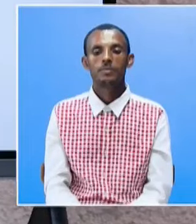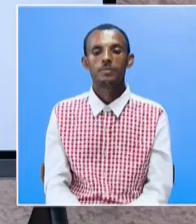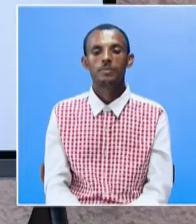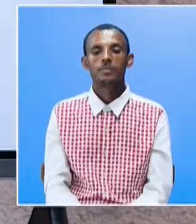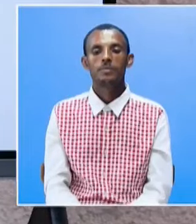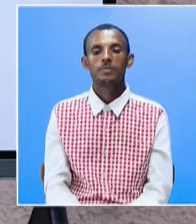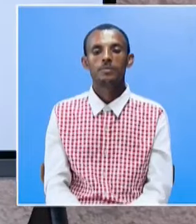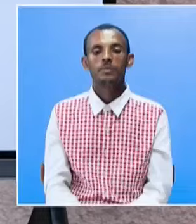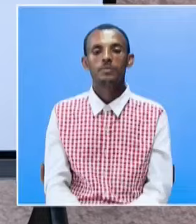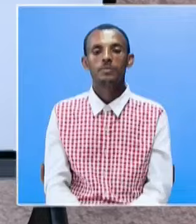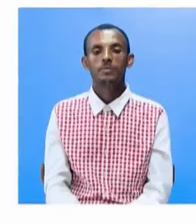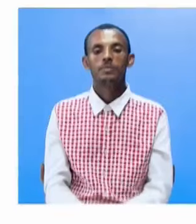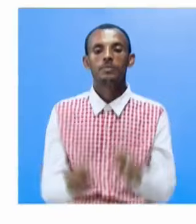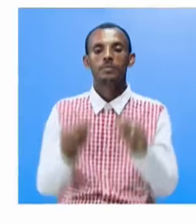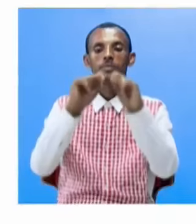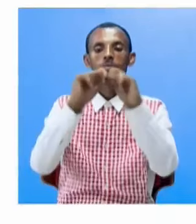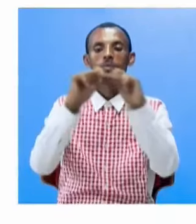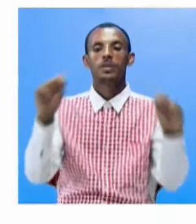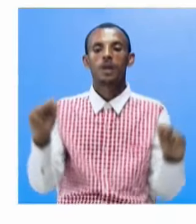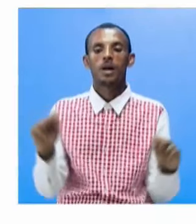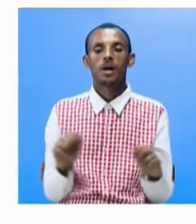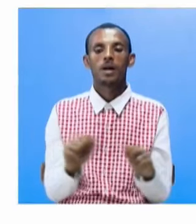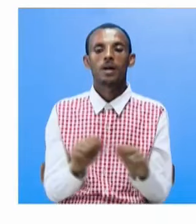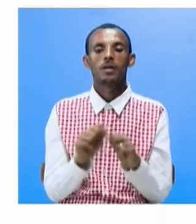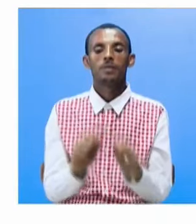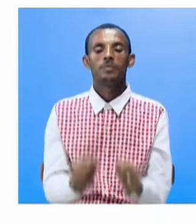Okay. Triangle